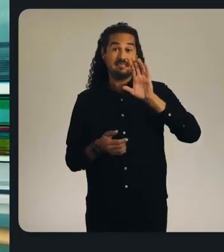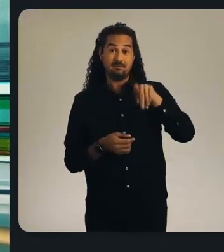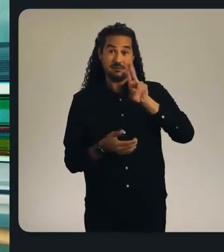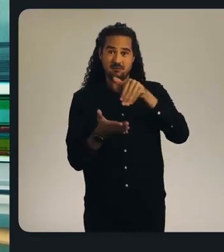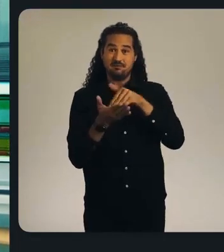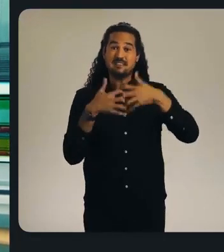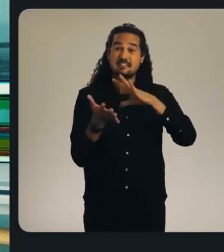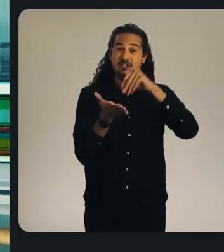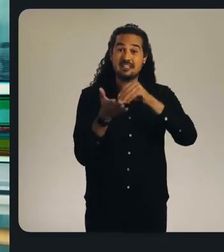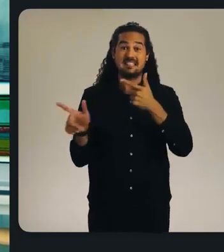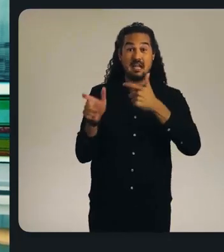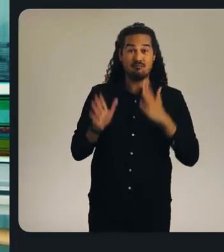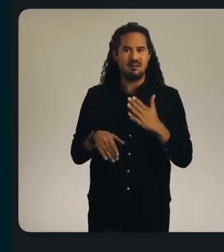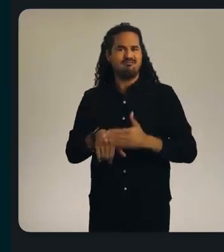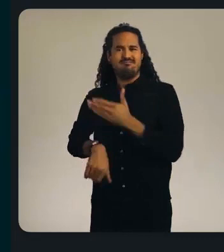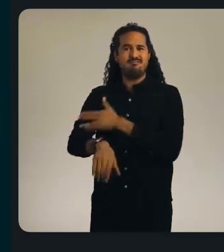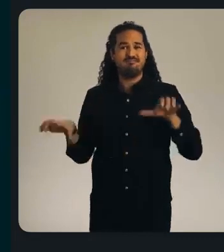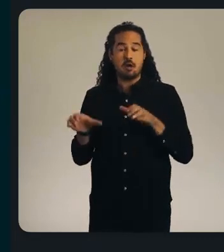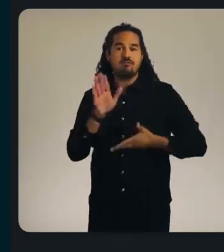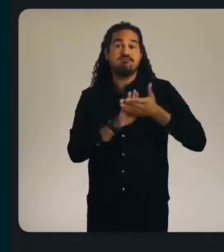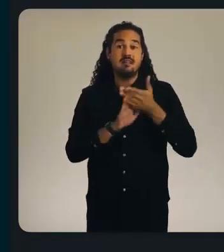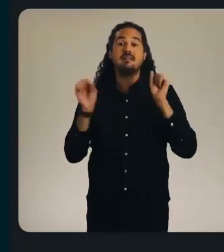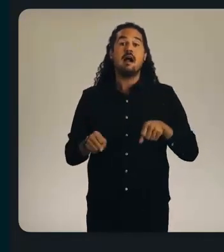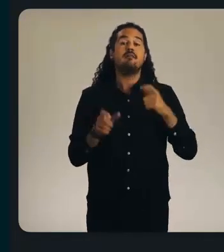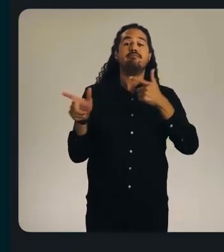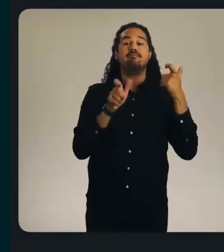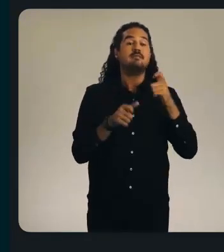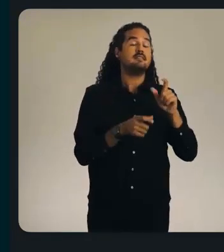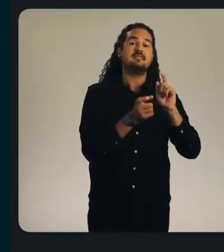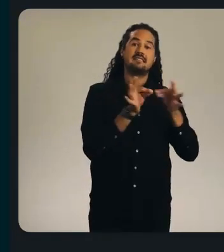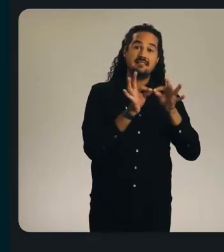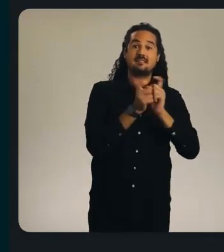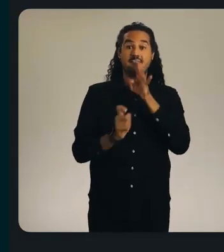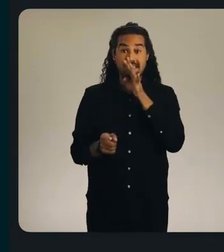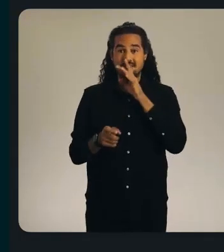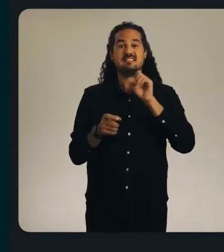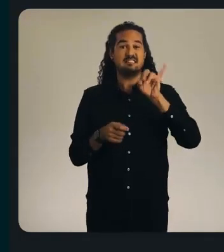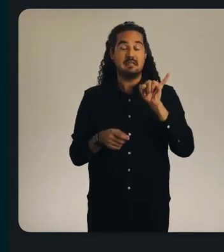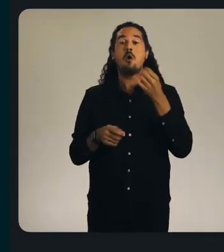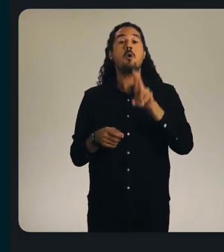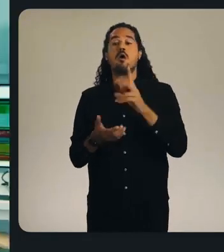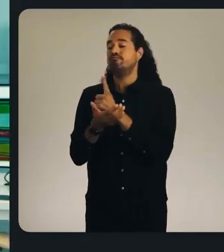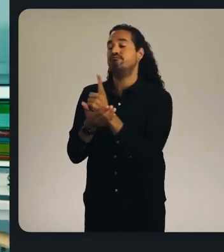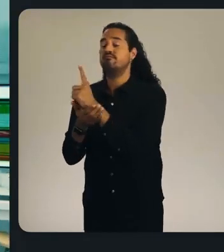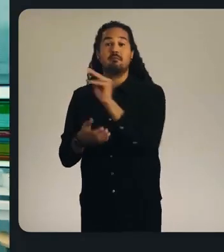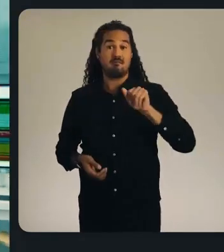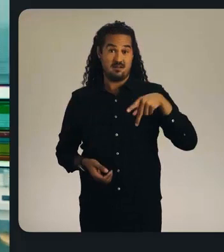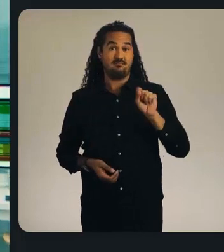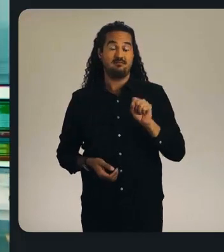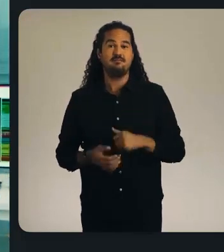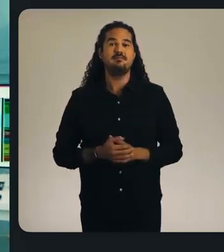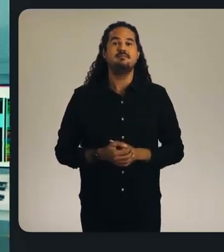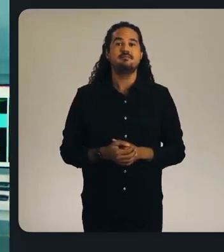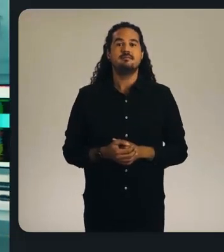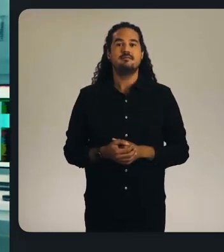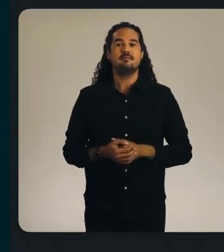learning accelerators that power experiences such as advanced text-to-speech in Siri and on-device processing of directions in Maps. It's the fastest CPU